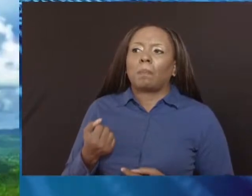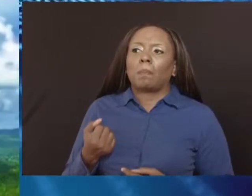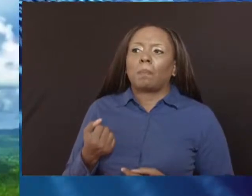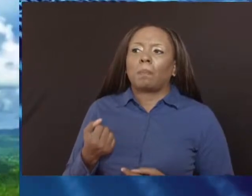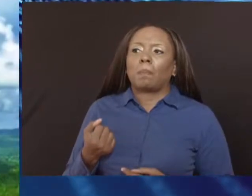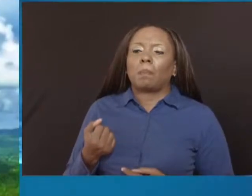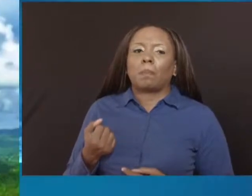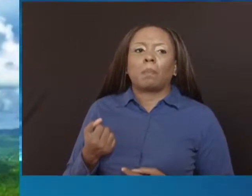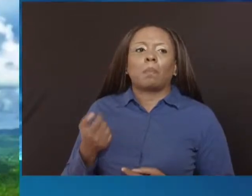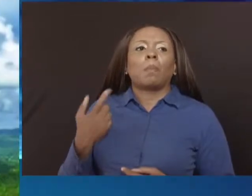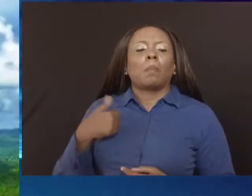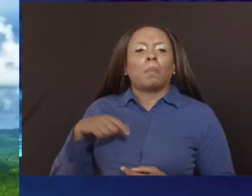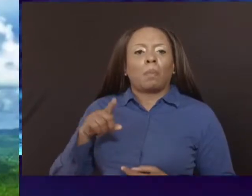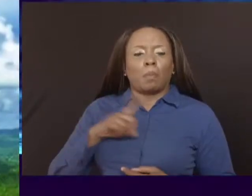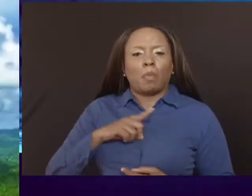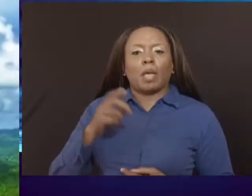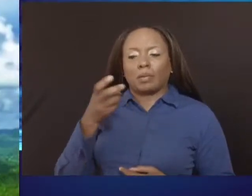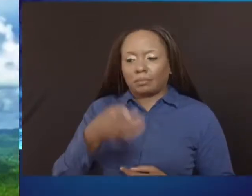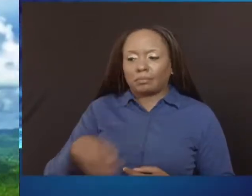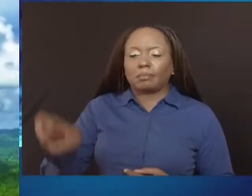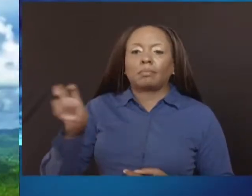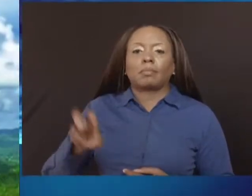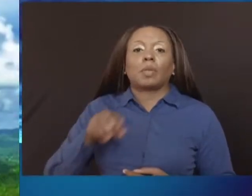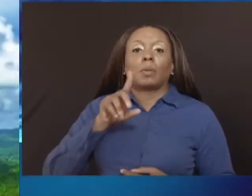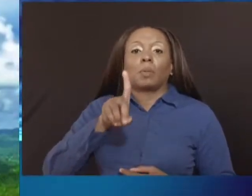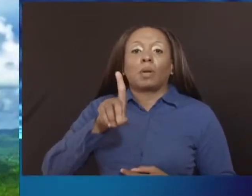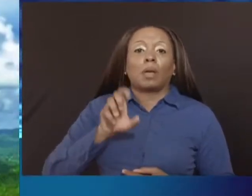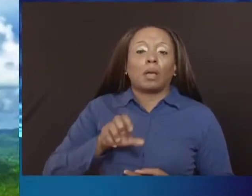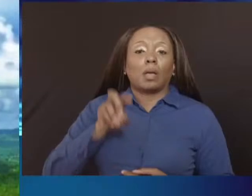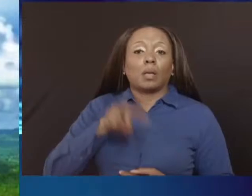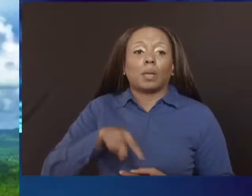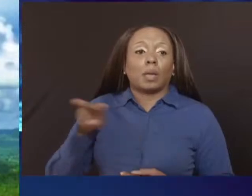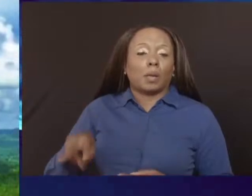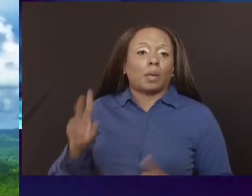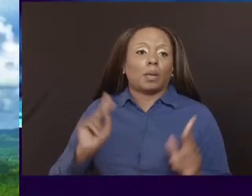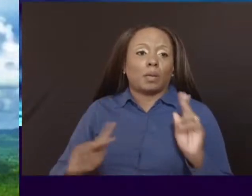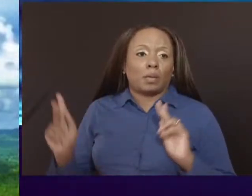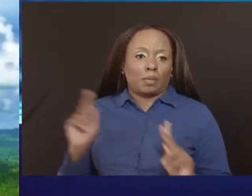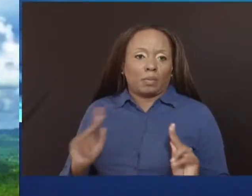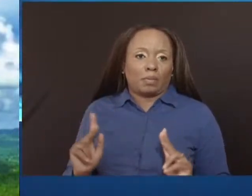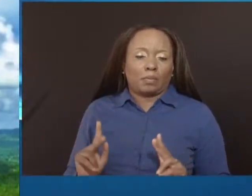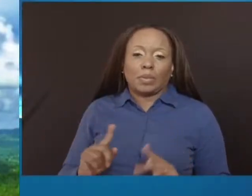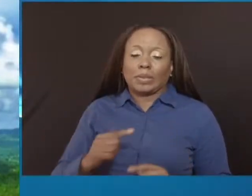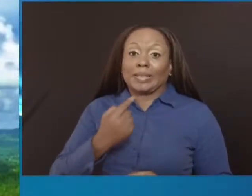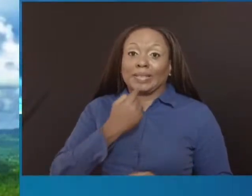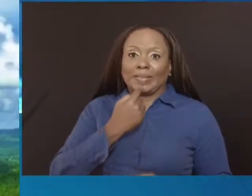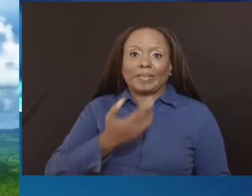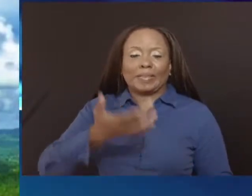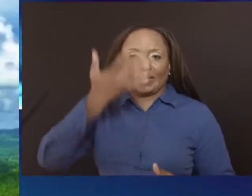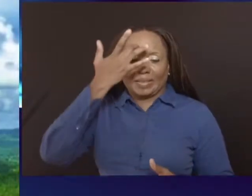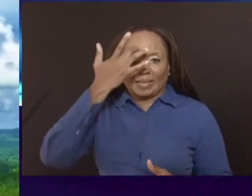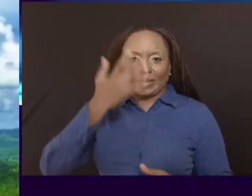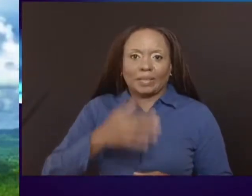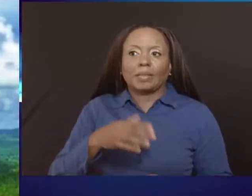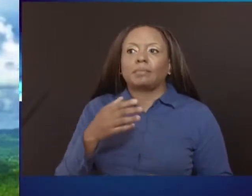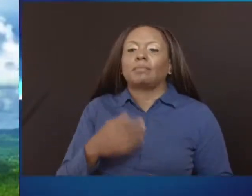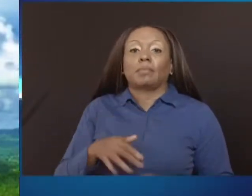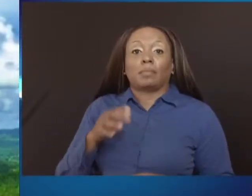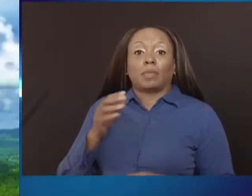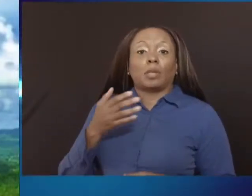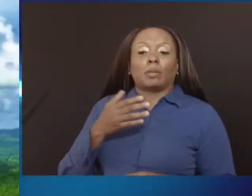100, and we have completed, I should say, transport of 122 of those persons. However, there are